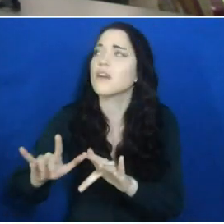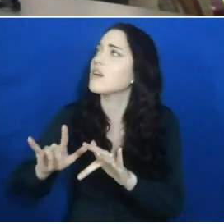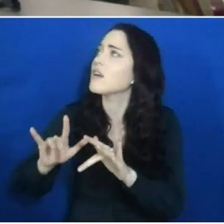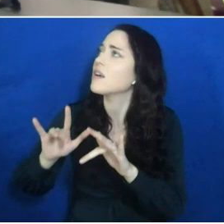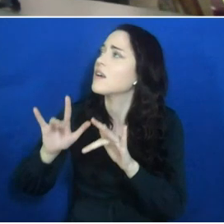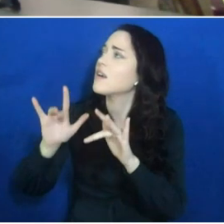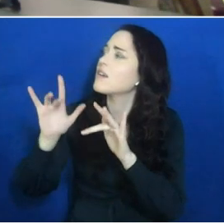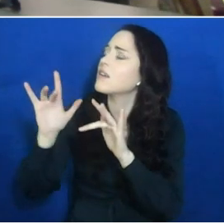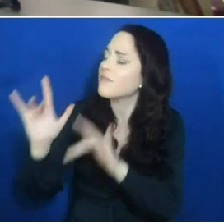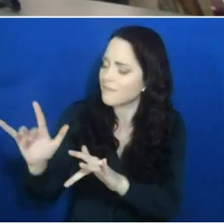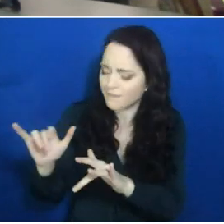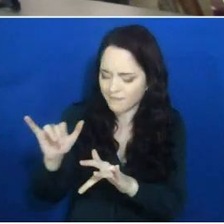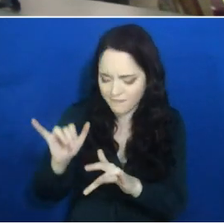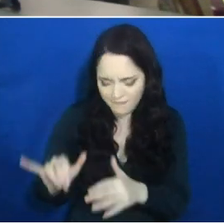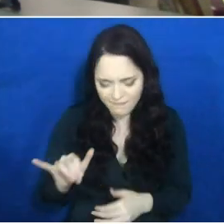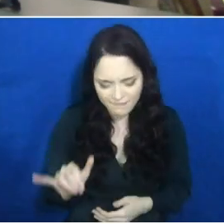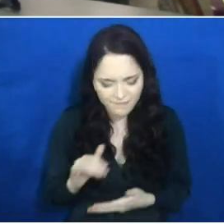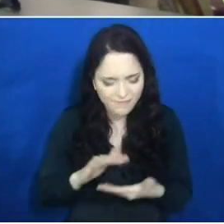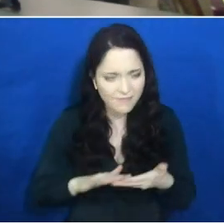Forgiveness.